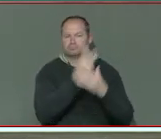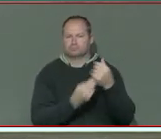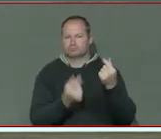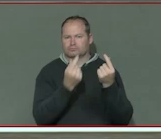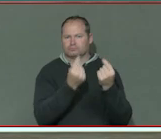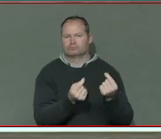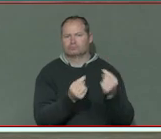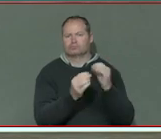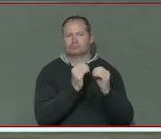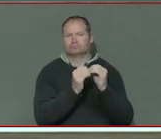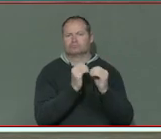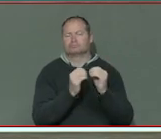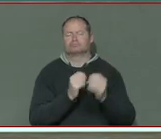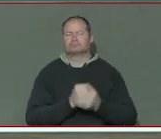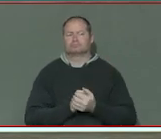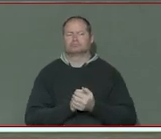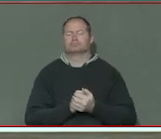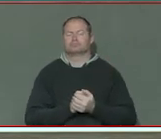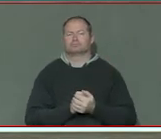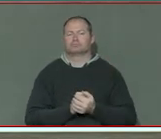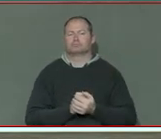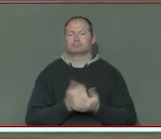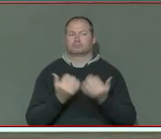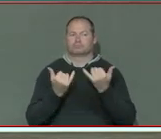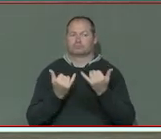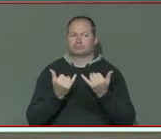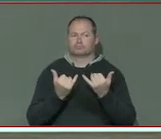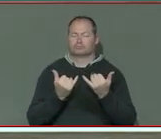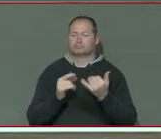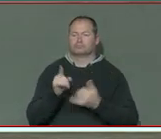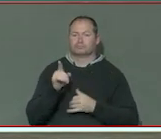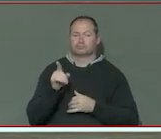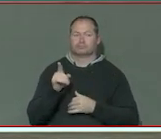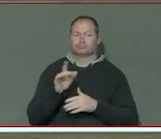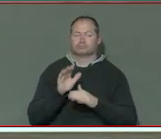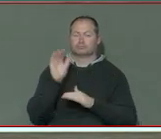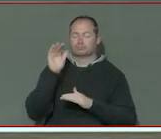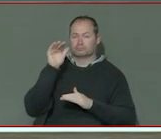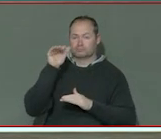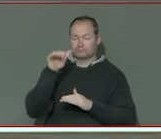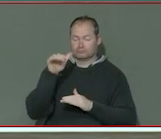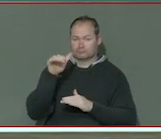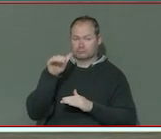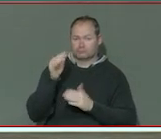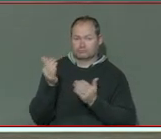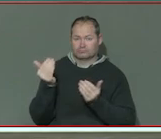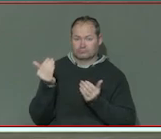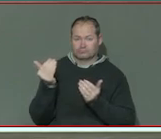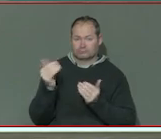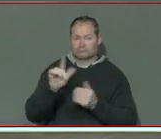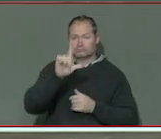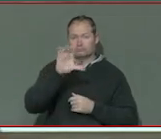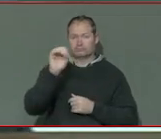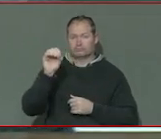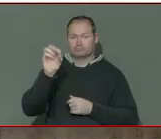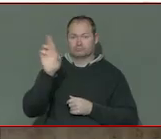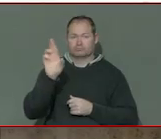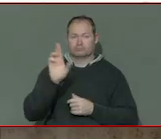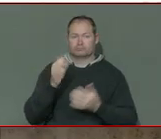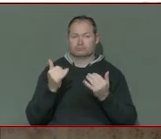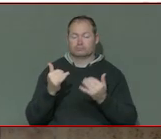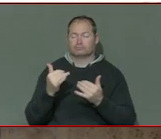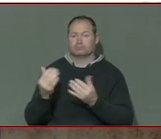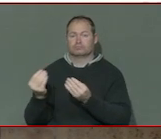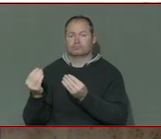The creditors journal was overcast too much by 70 Rand. So I made an error with the